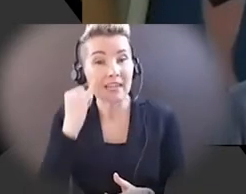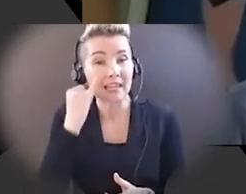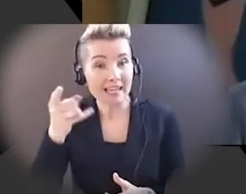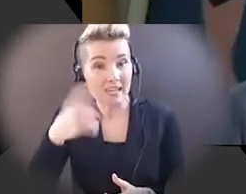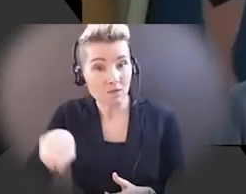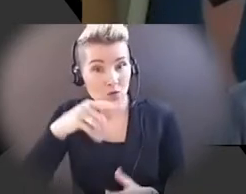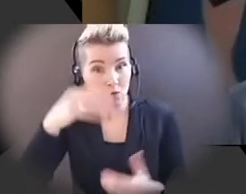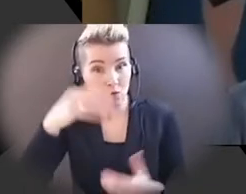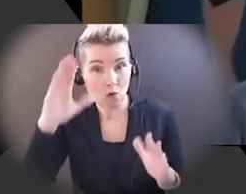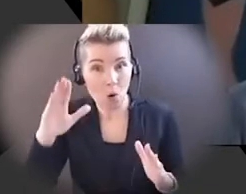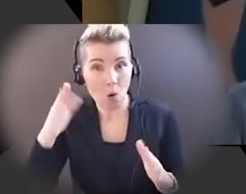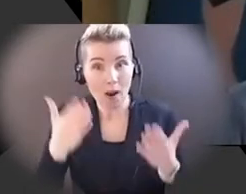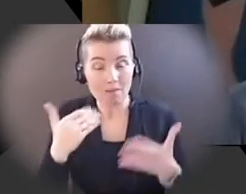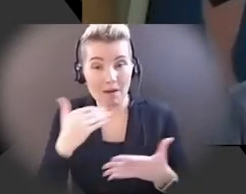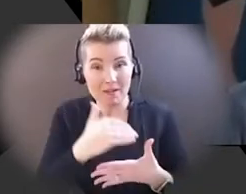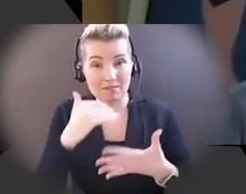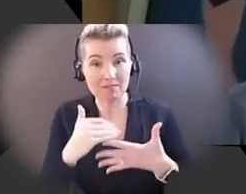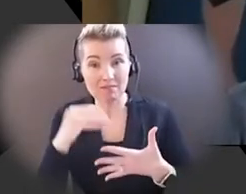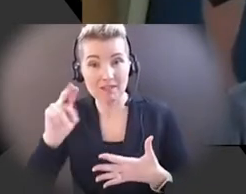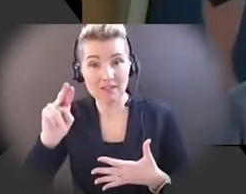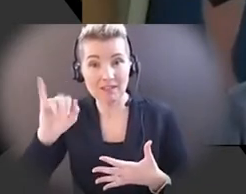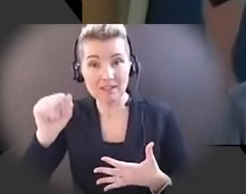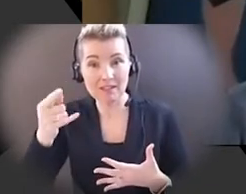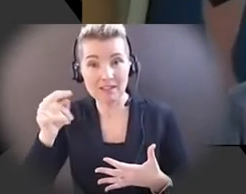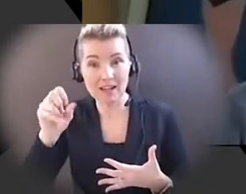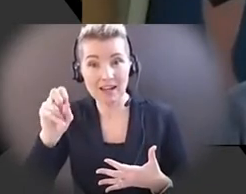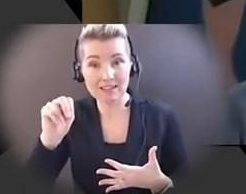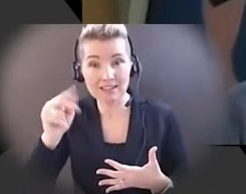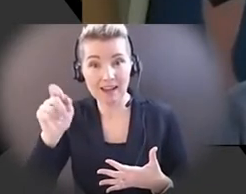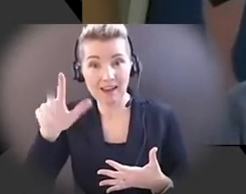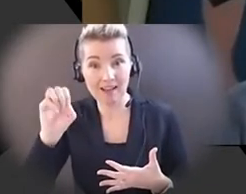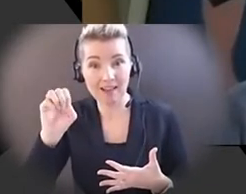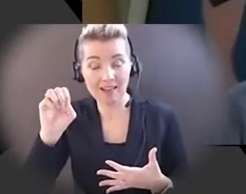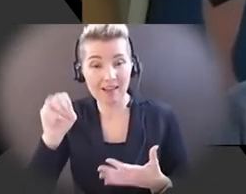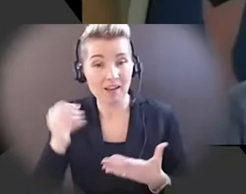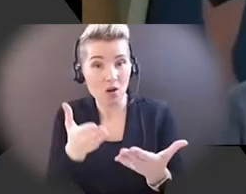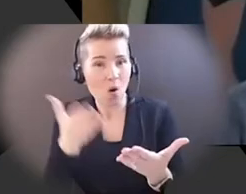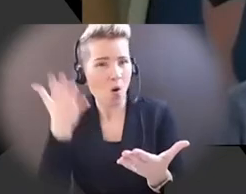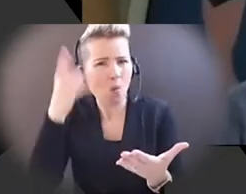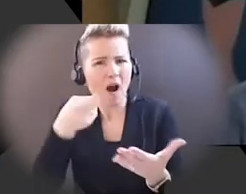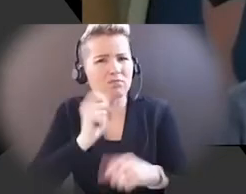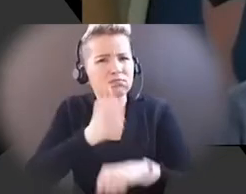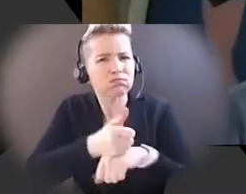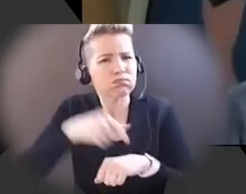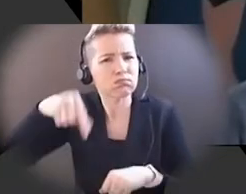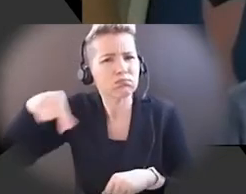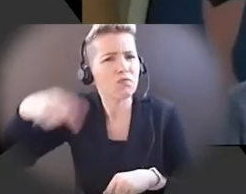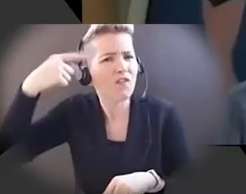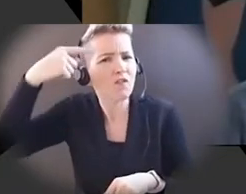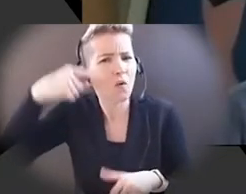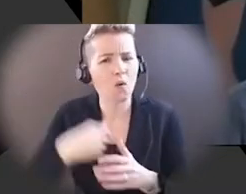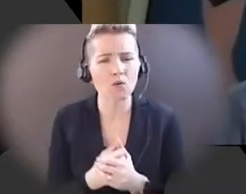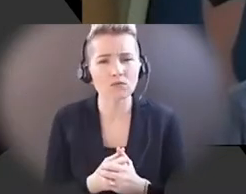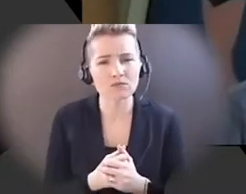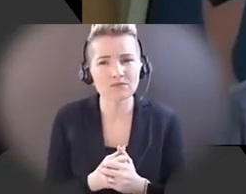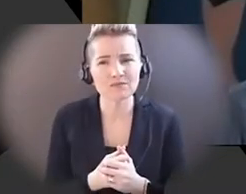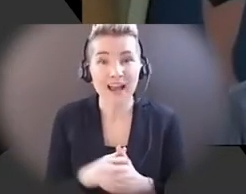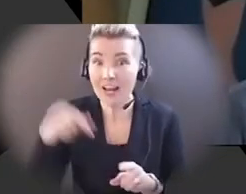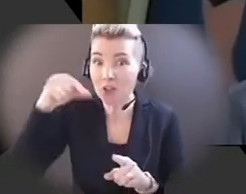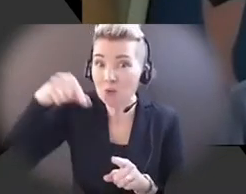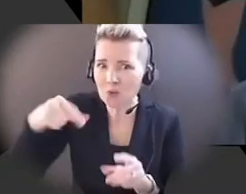Nightingale, do you want to bring us down your kind of origin story of why you started the QQ? And what the QQ is?